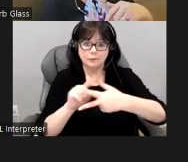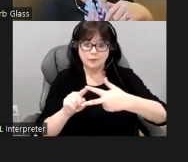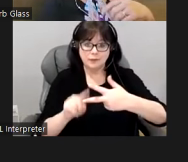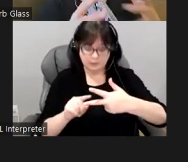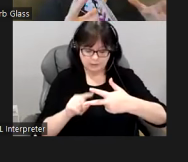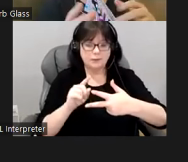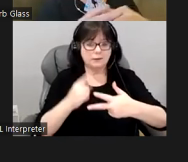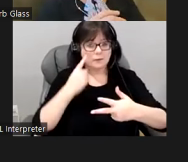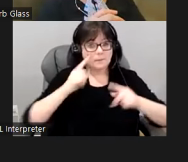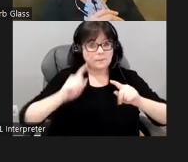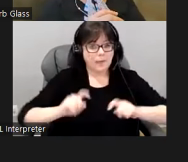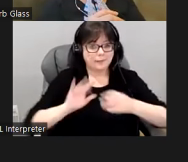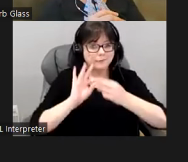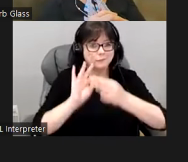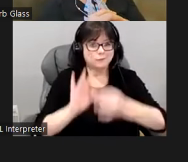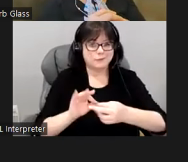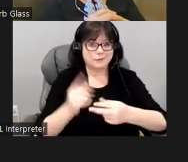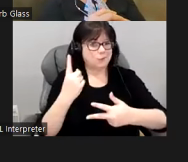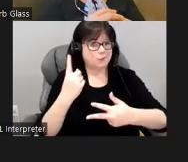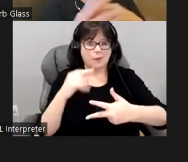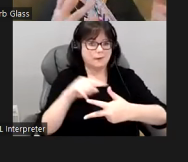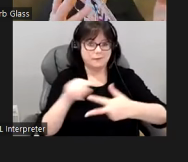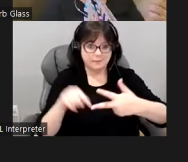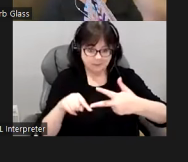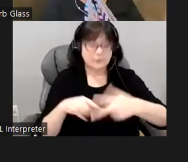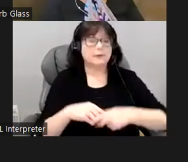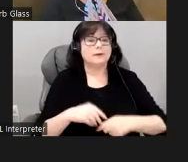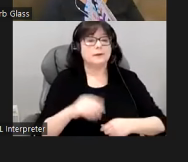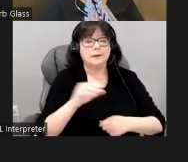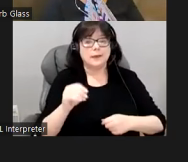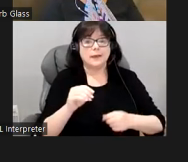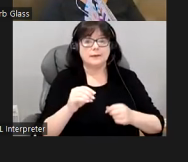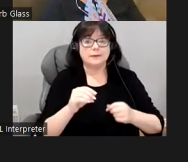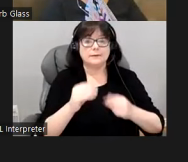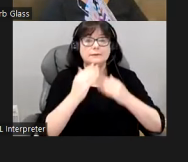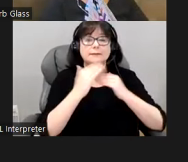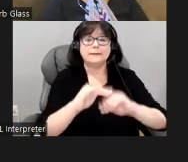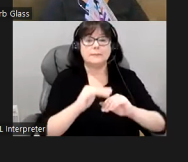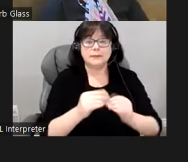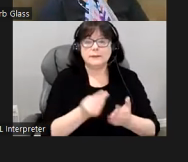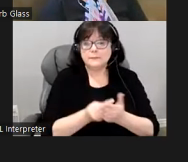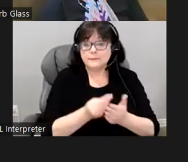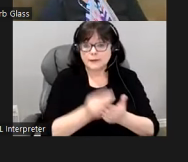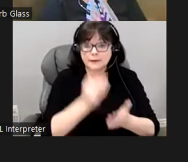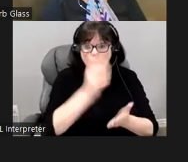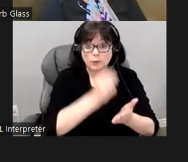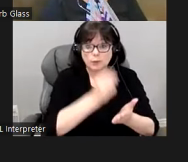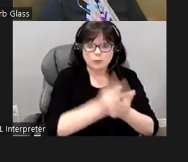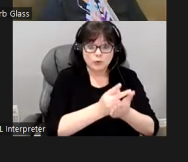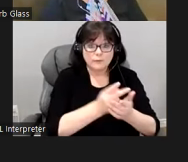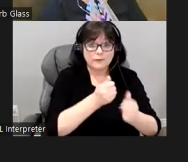And they did put some restrictions on how much was likely to get funded based on that maximum cost per learner figure.